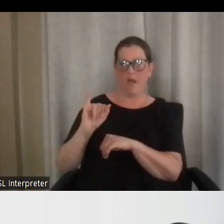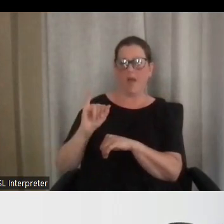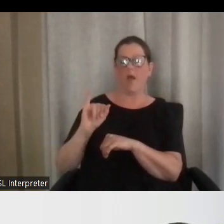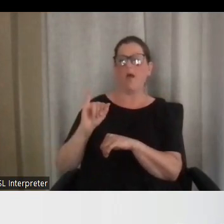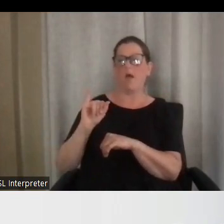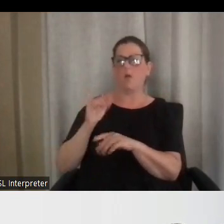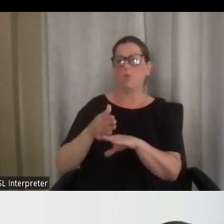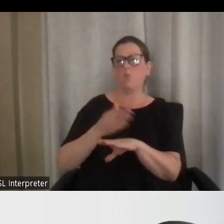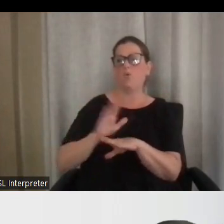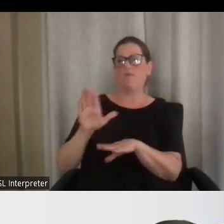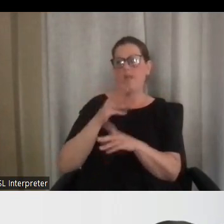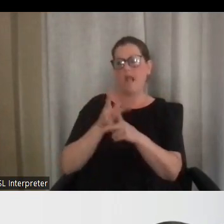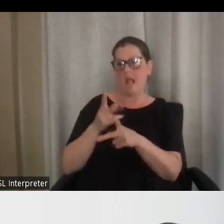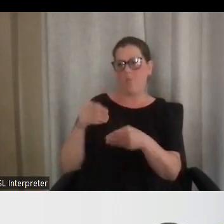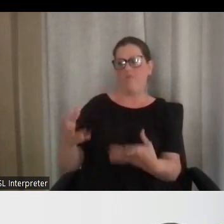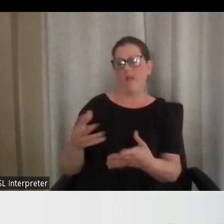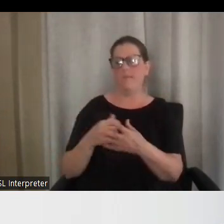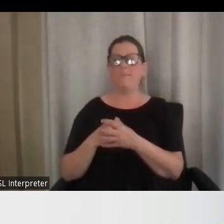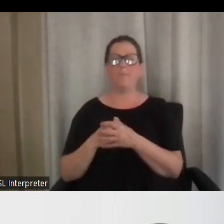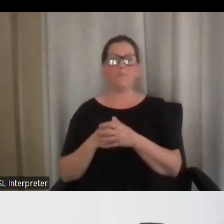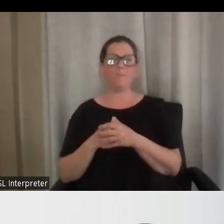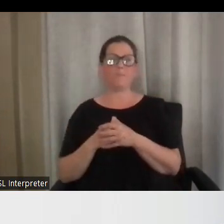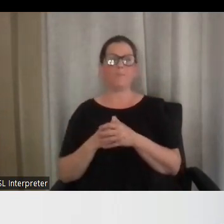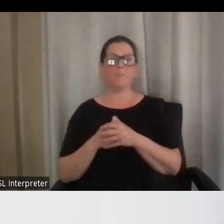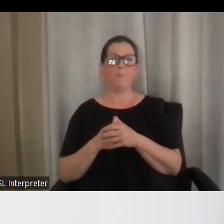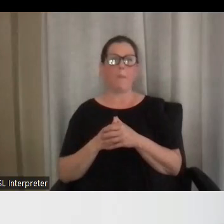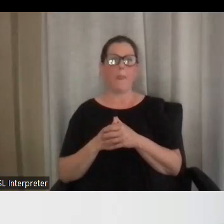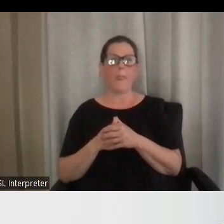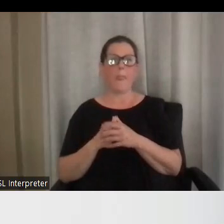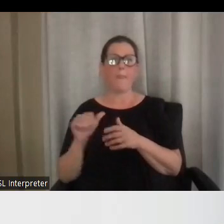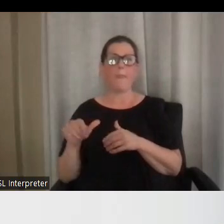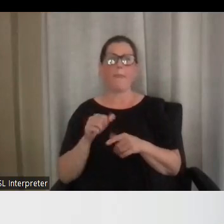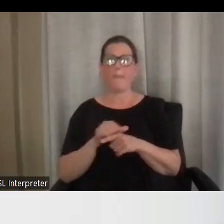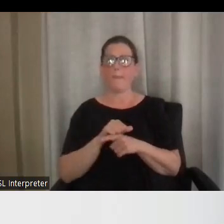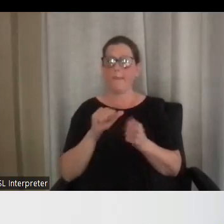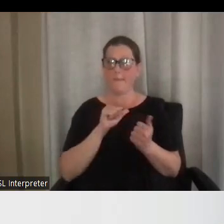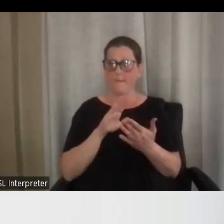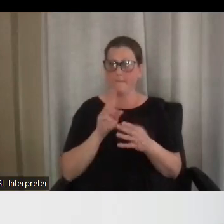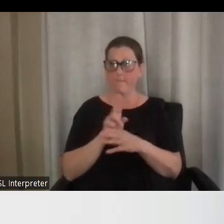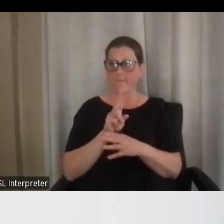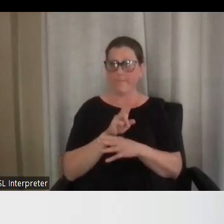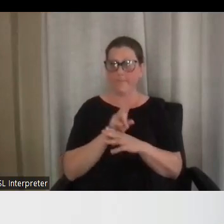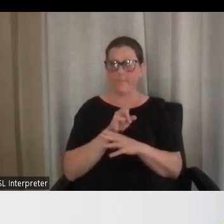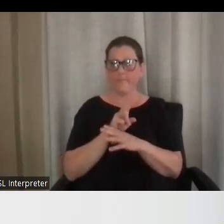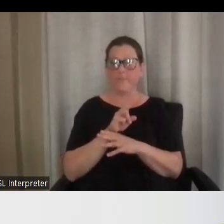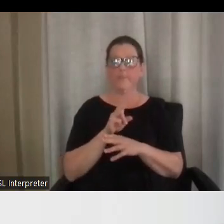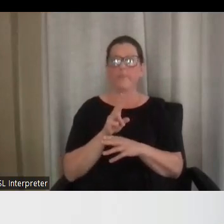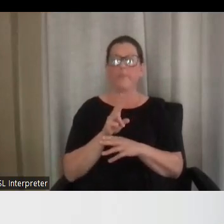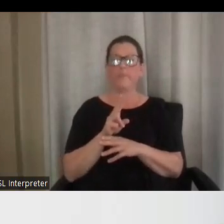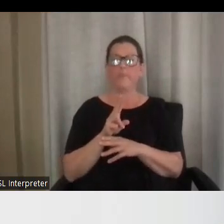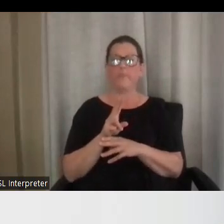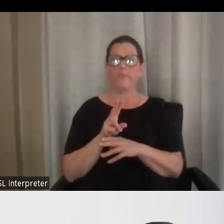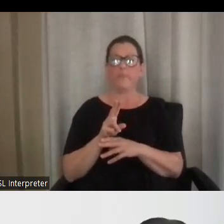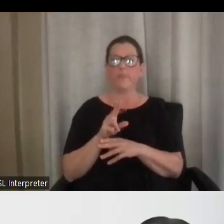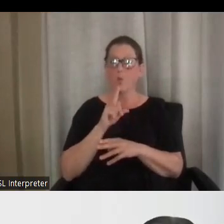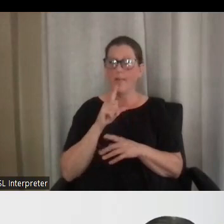care that they're providing to this population. Another training method we've used that has been